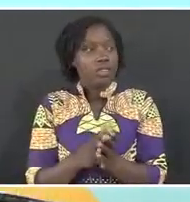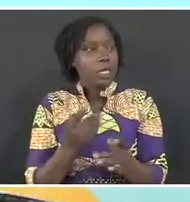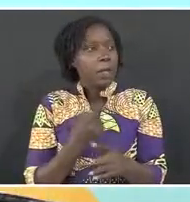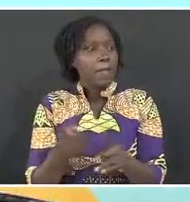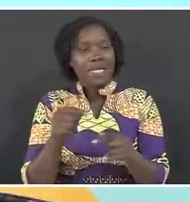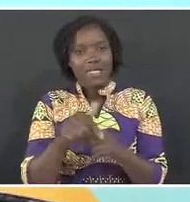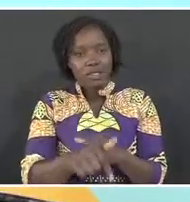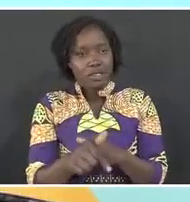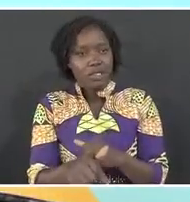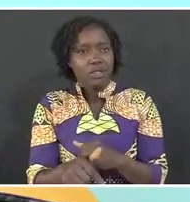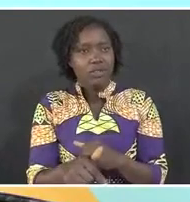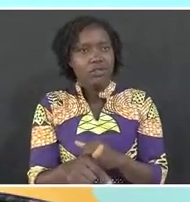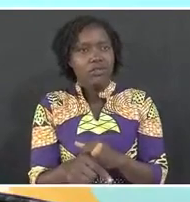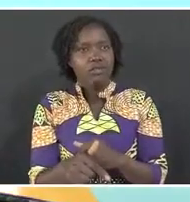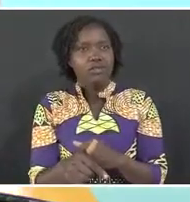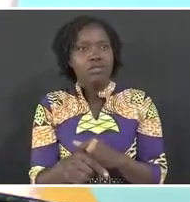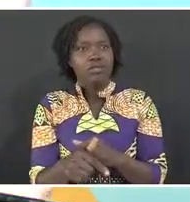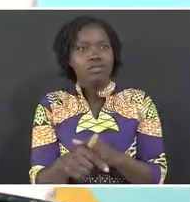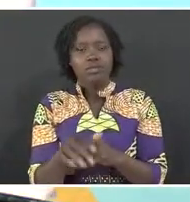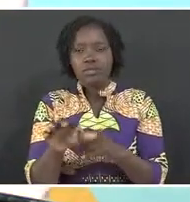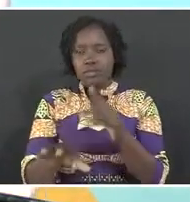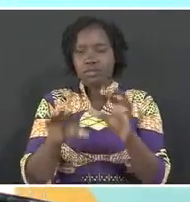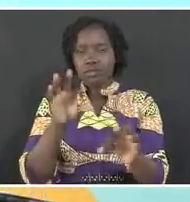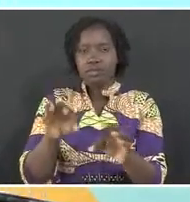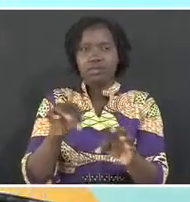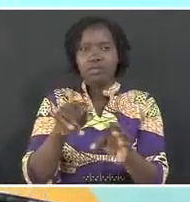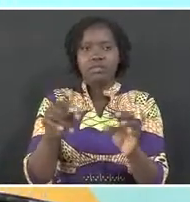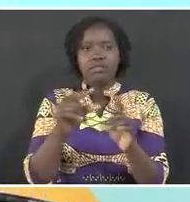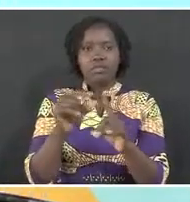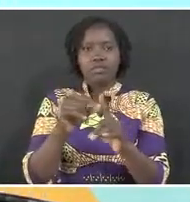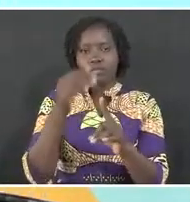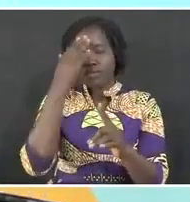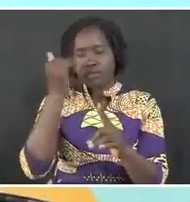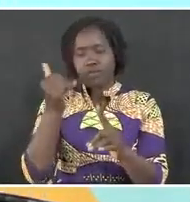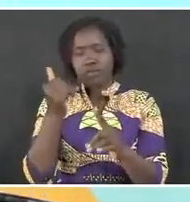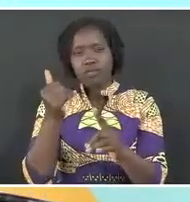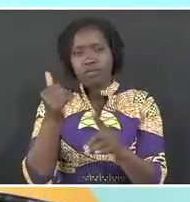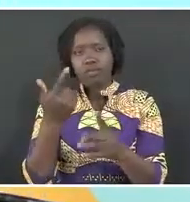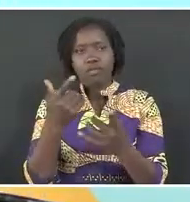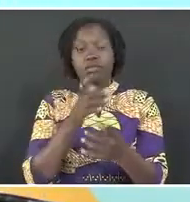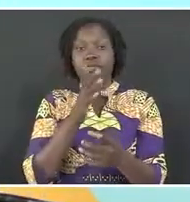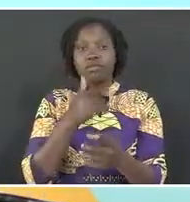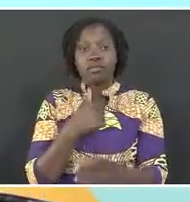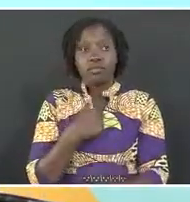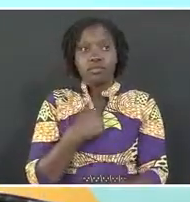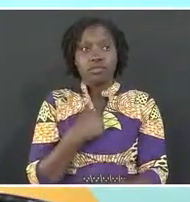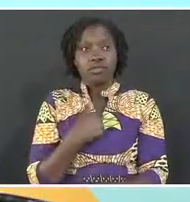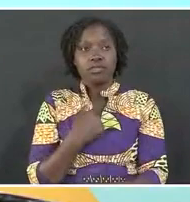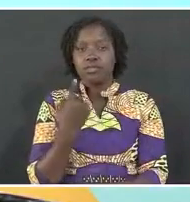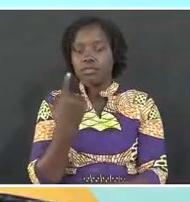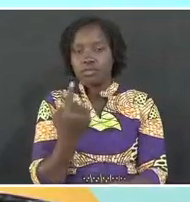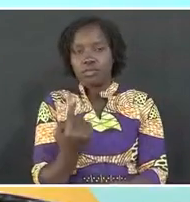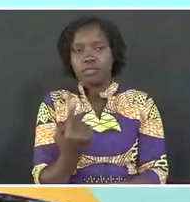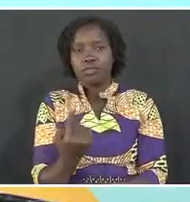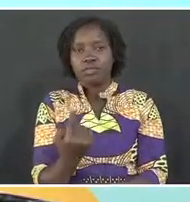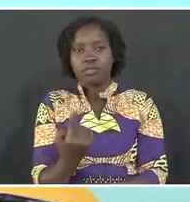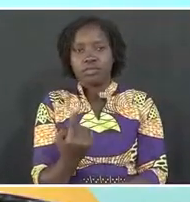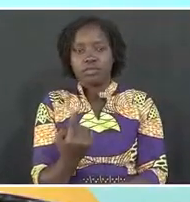But today I chose this scripture because it spoke to me. It's one of